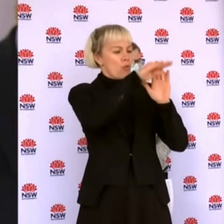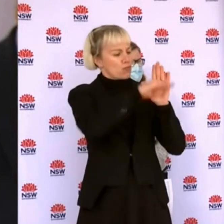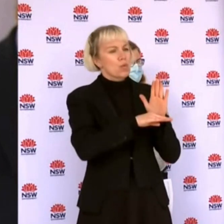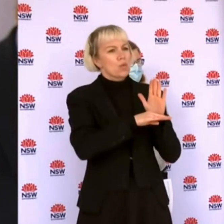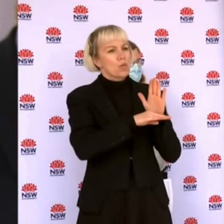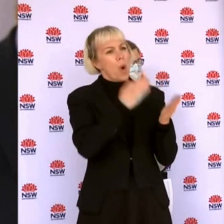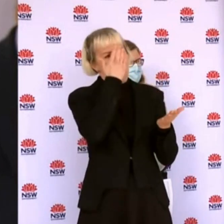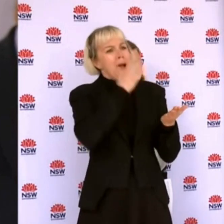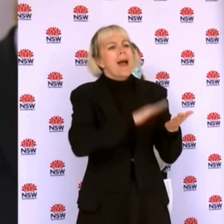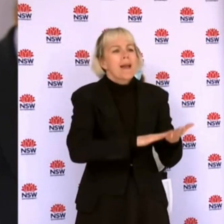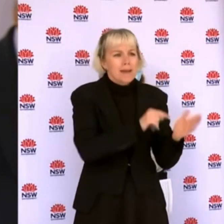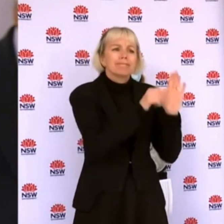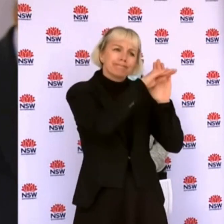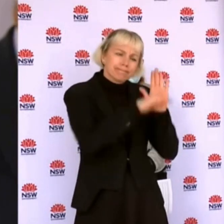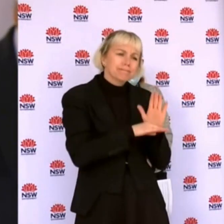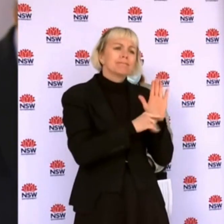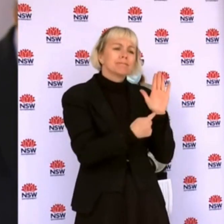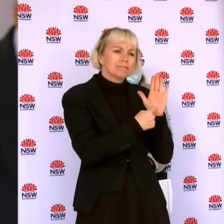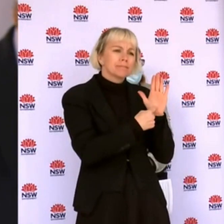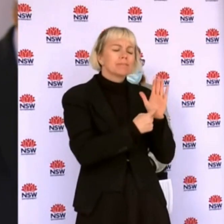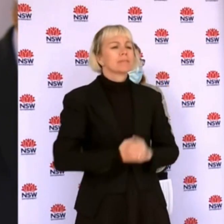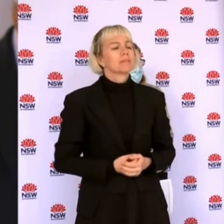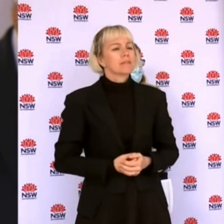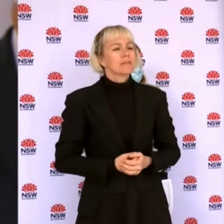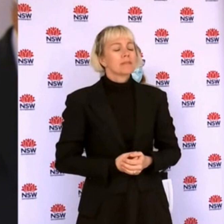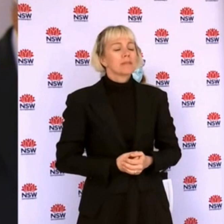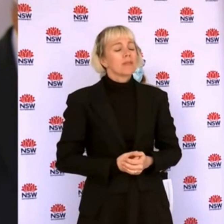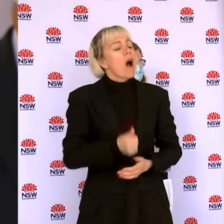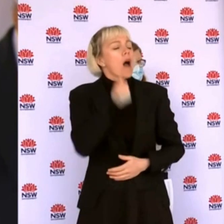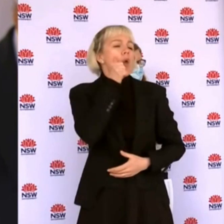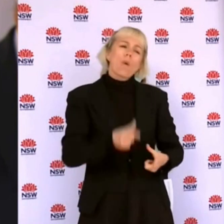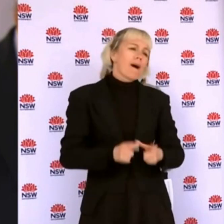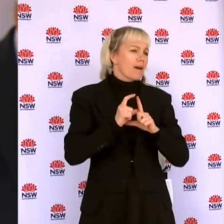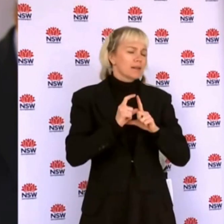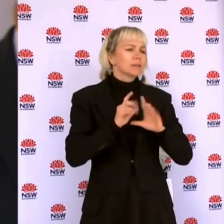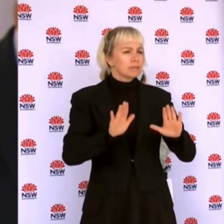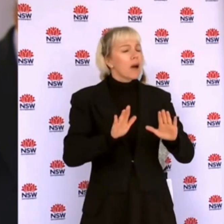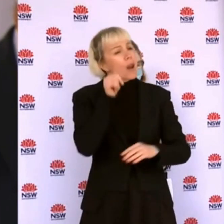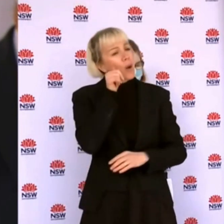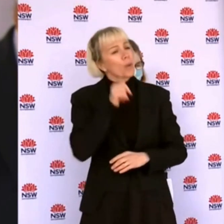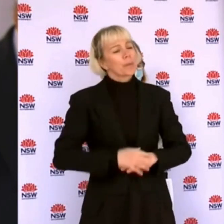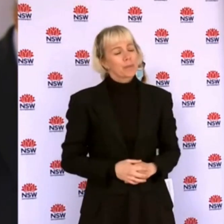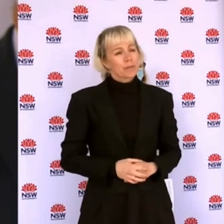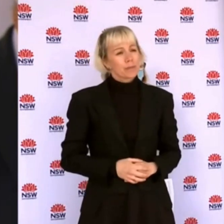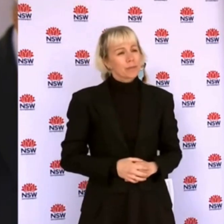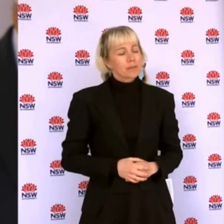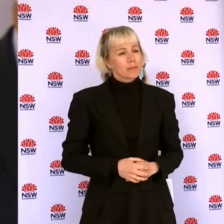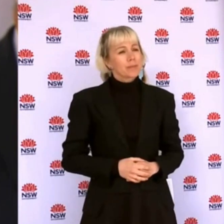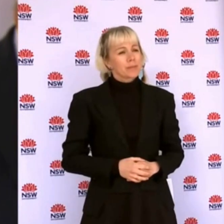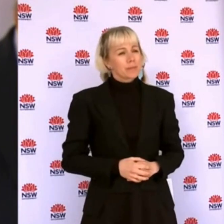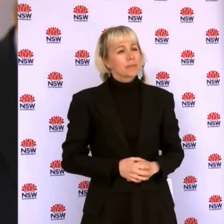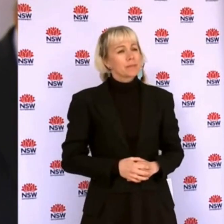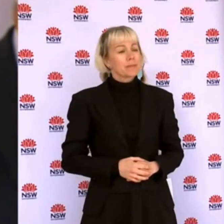rules, and I appreciate how difficult it is. And I want to express that my comments go to everybody who's